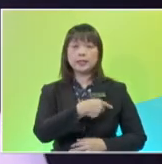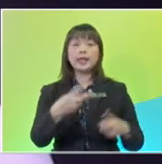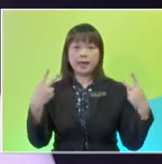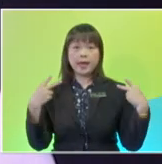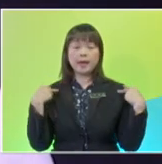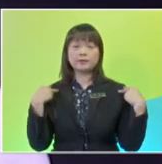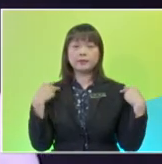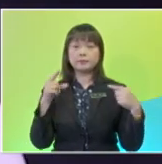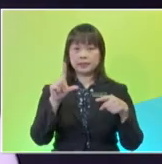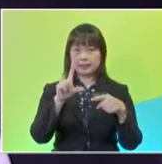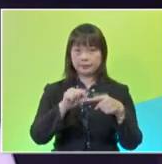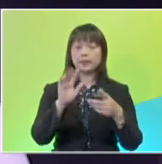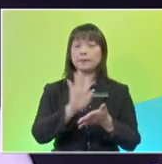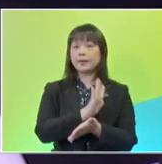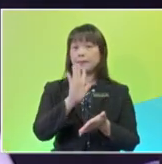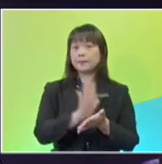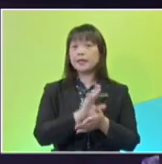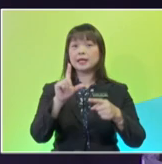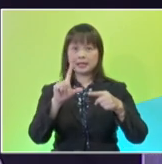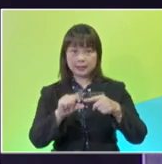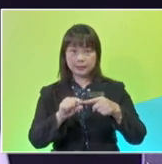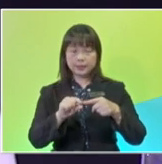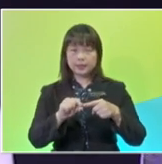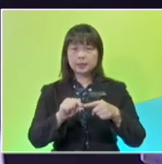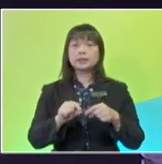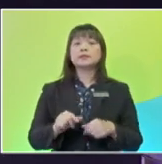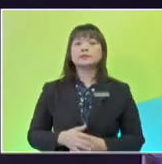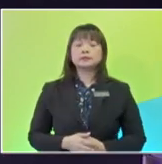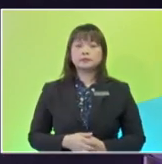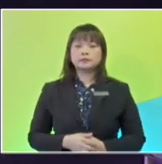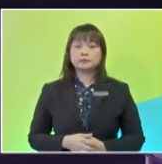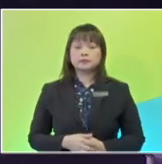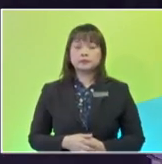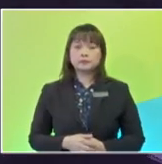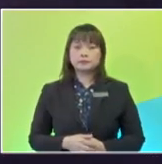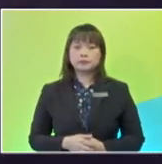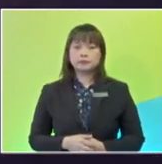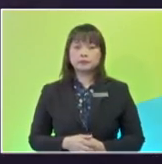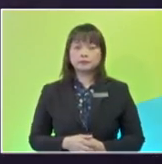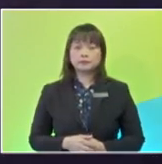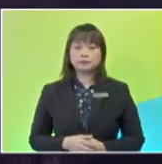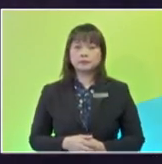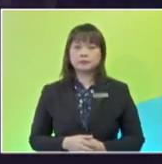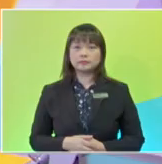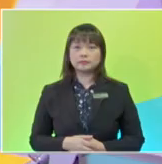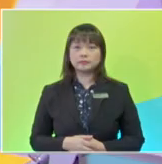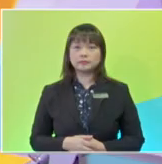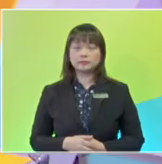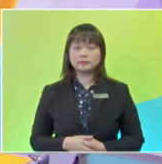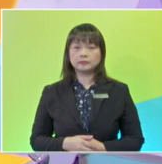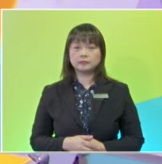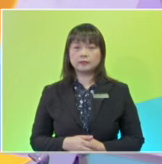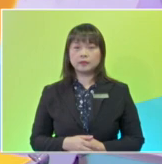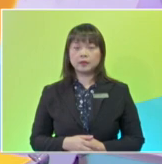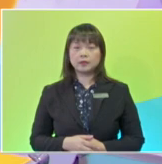inside this container full with corn kernels and also sago seeds. Okay. So, as you know,